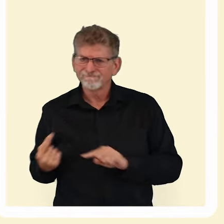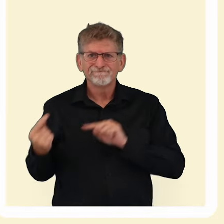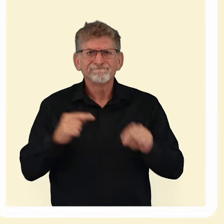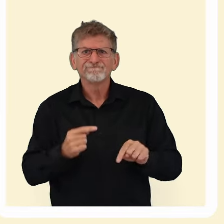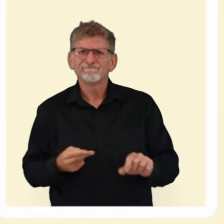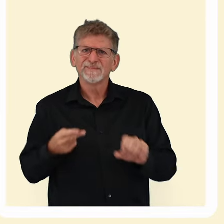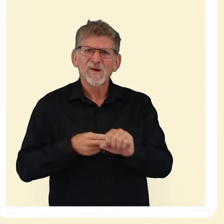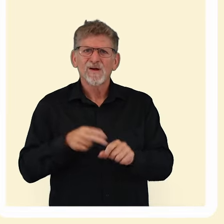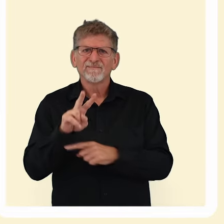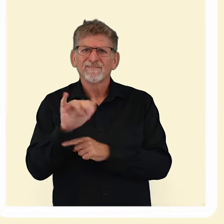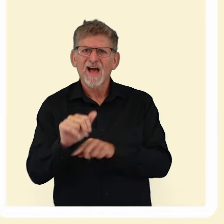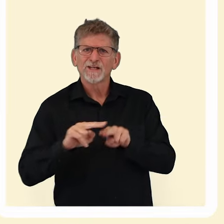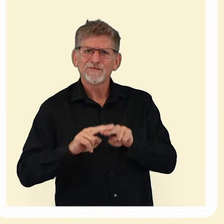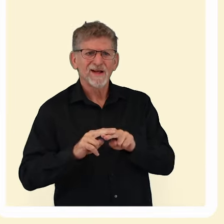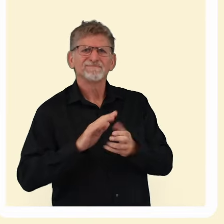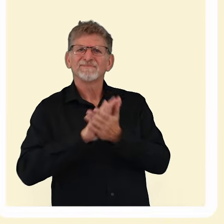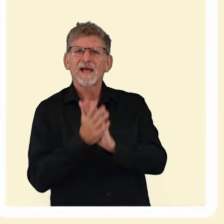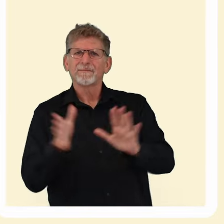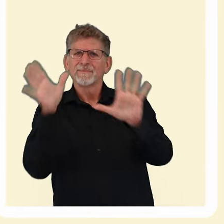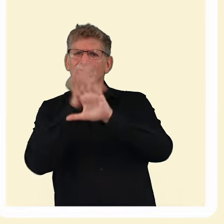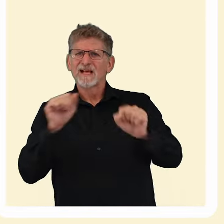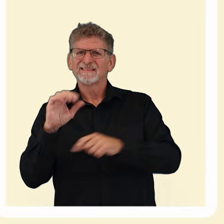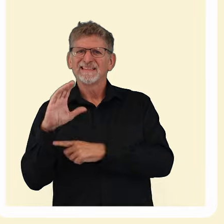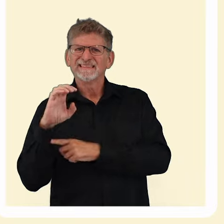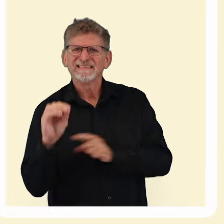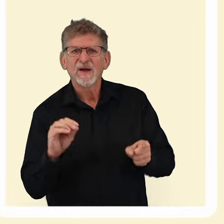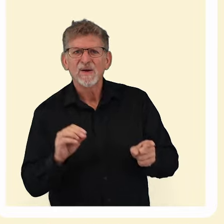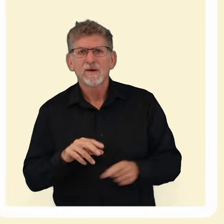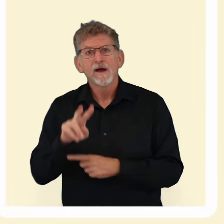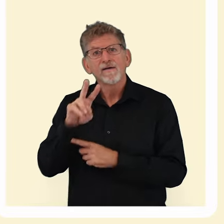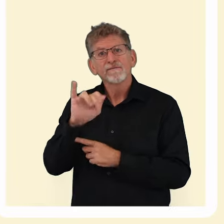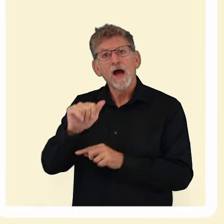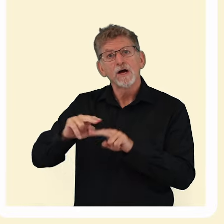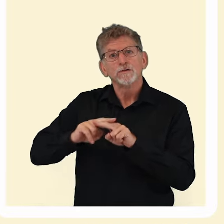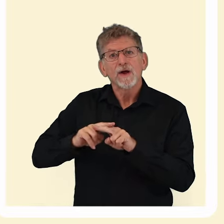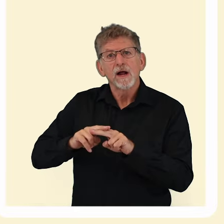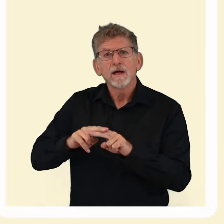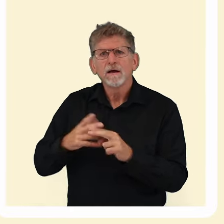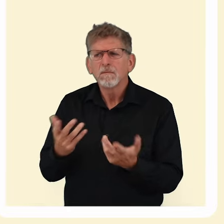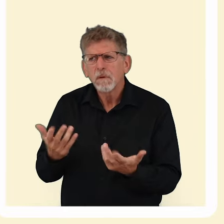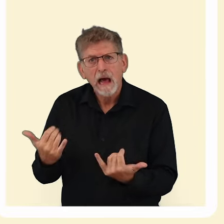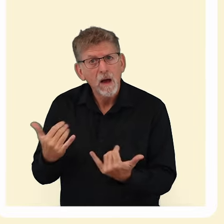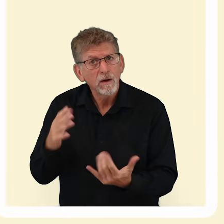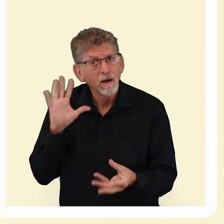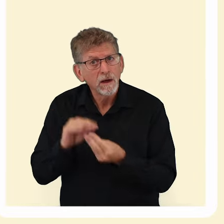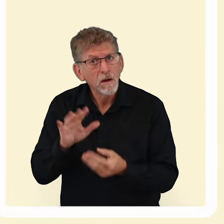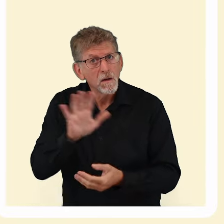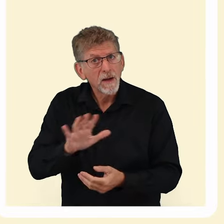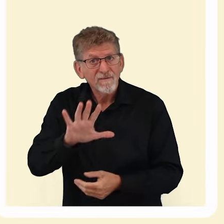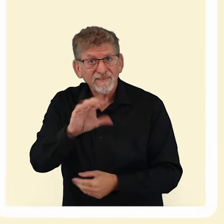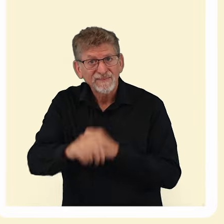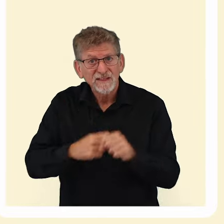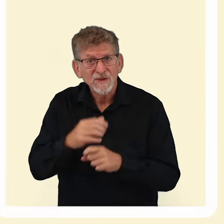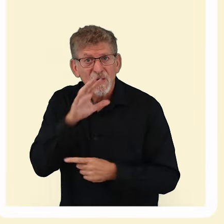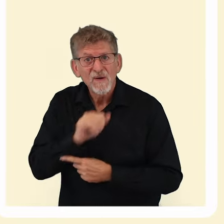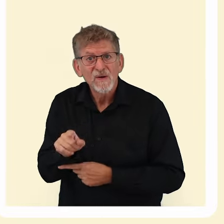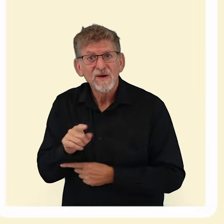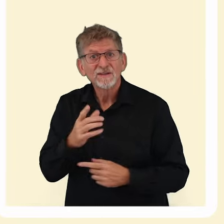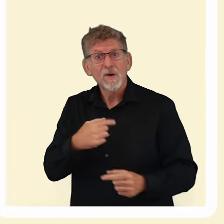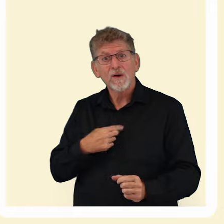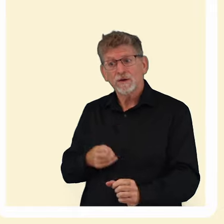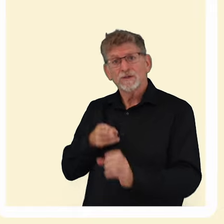VIAReal is almost 50 years old, right? So joining at this time, at a time of modernization and transformation, is very